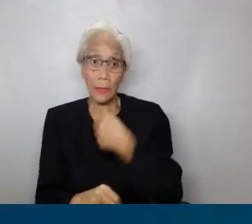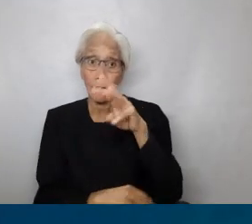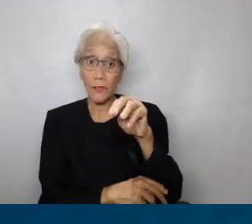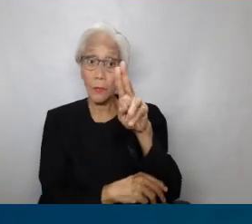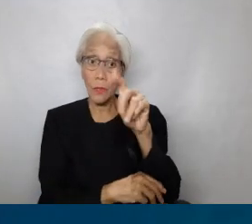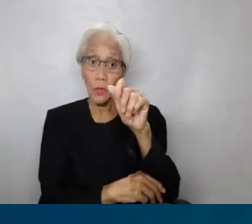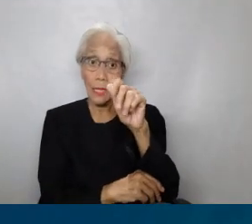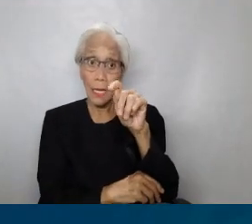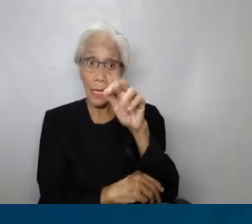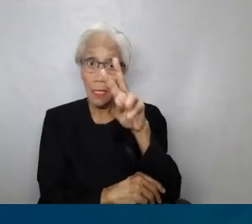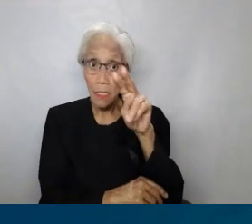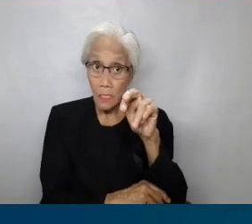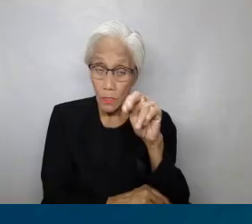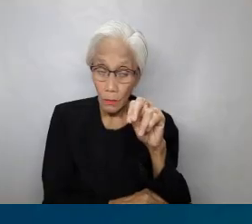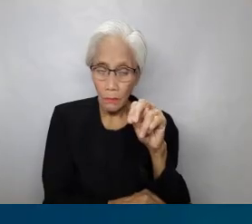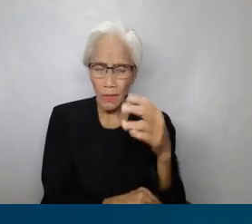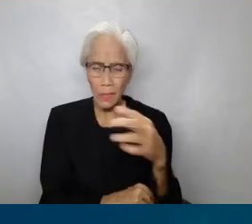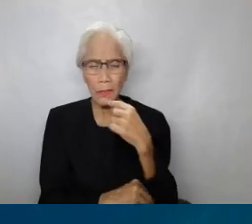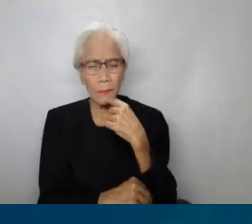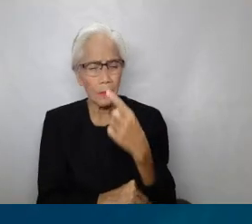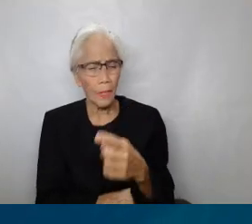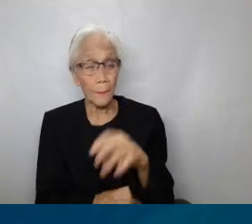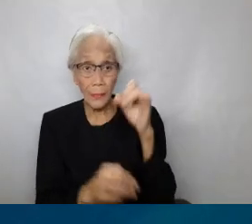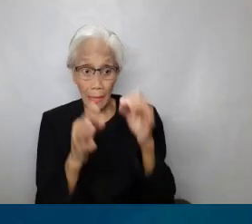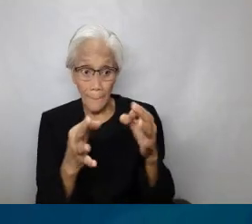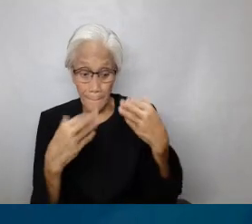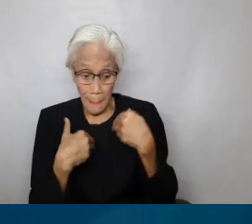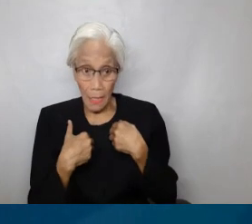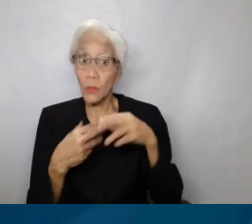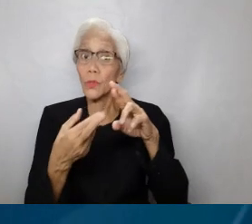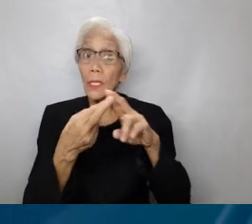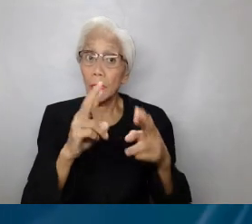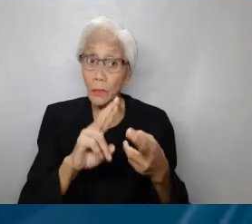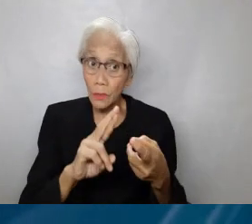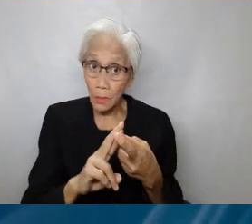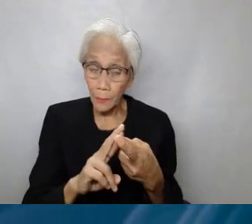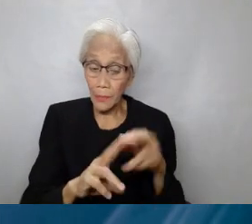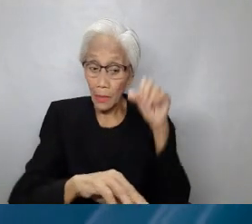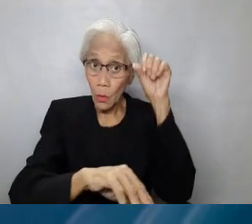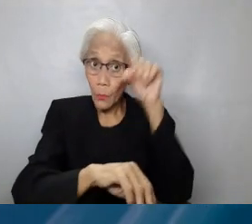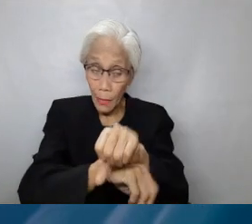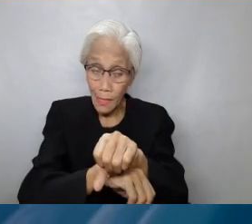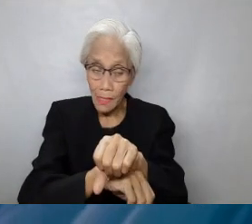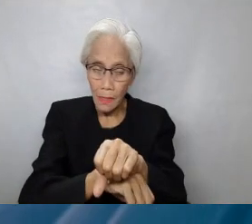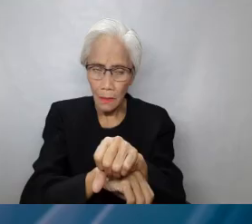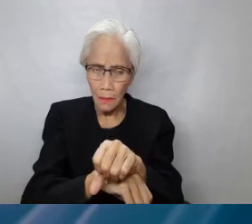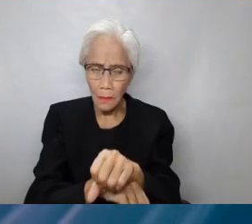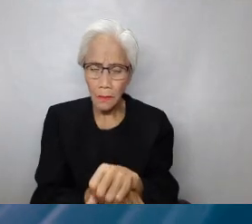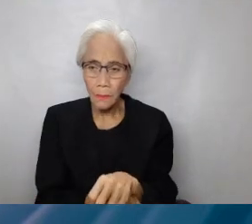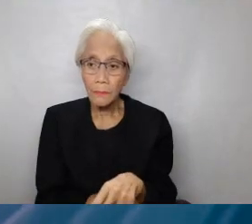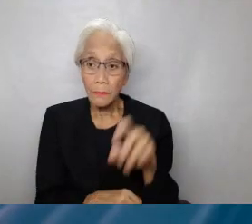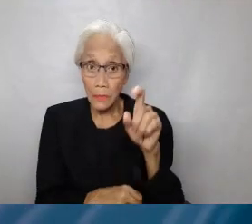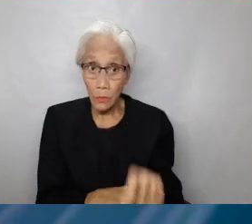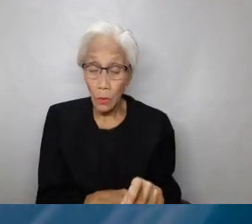ang self-mutilation, ha? Ang ibig niyang sabihin dito ay ito. Should there be relationships that